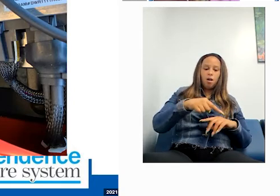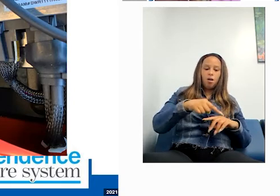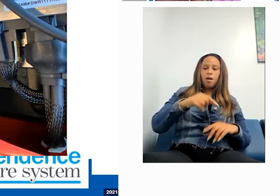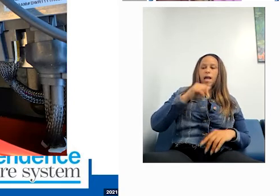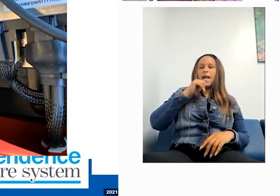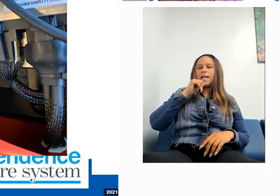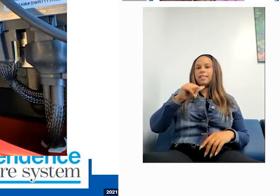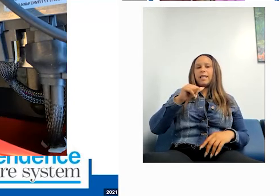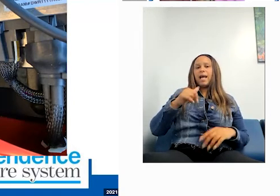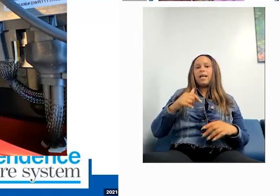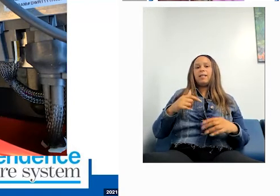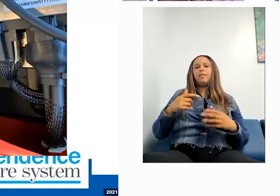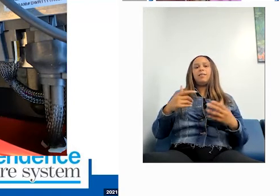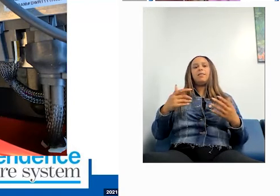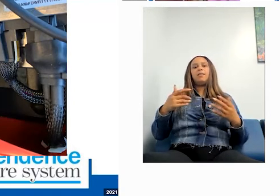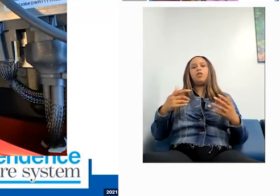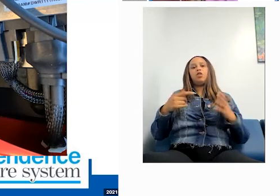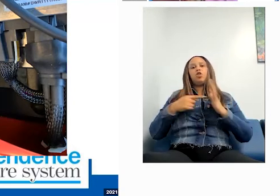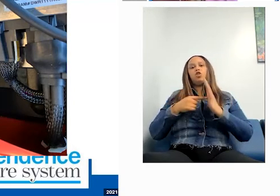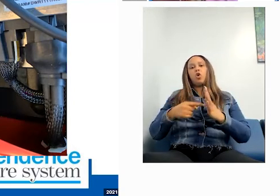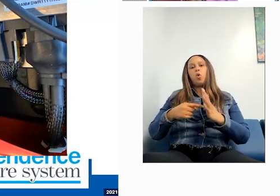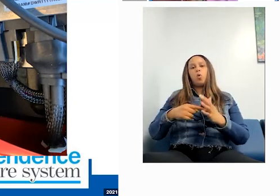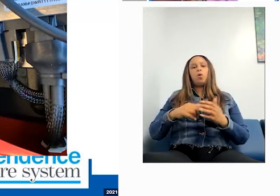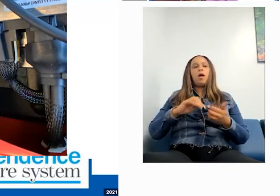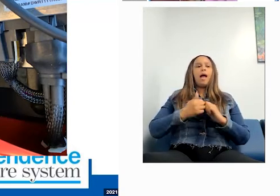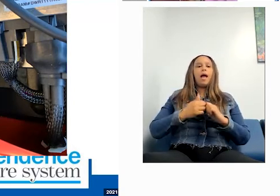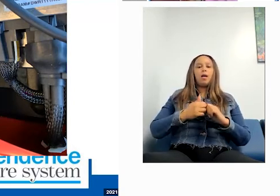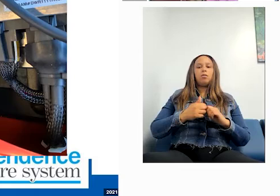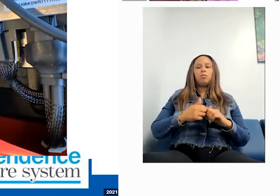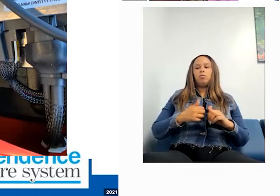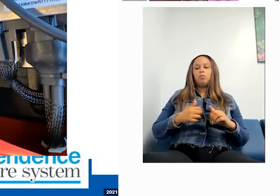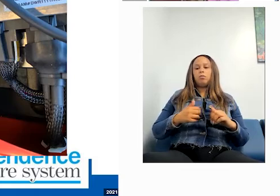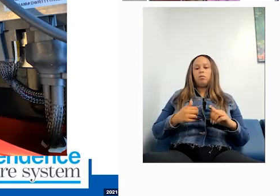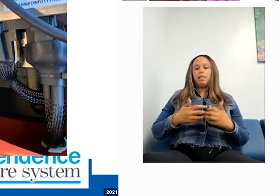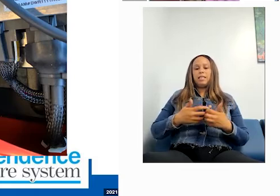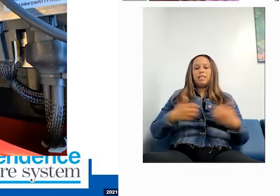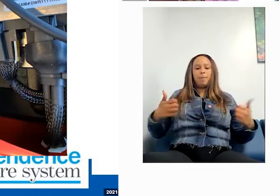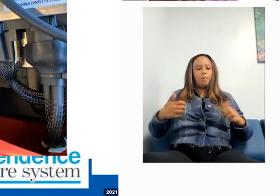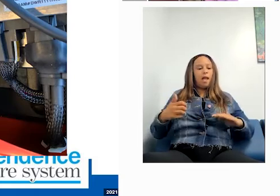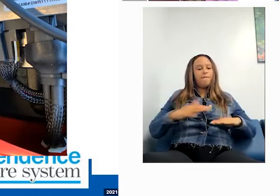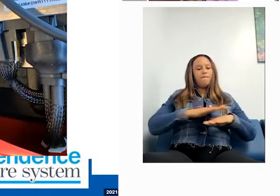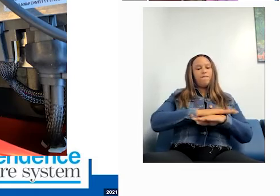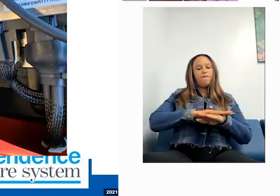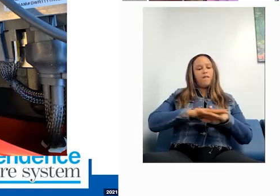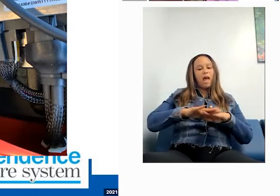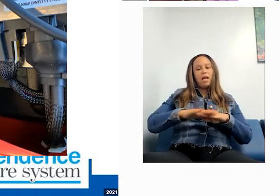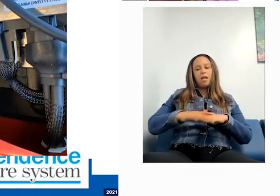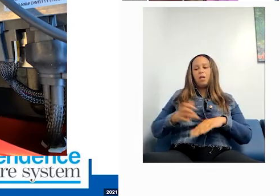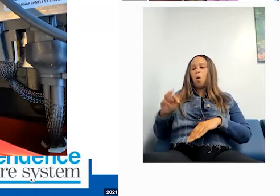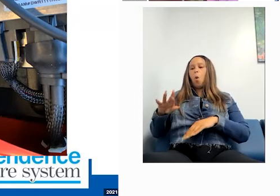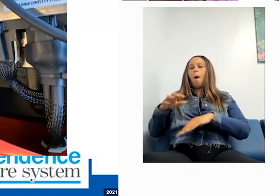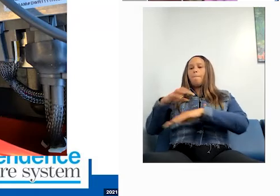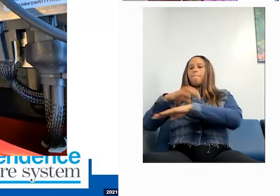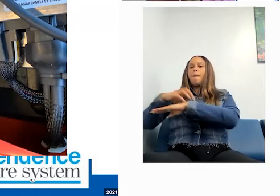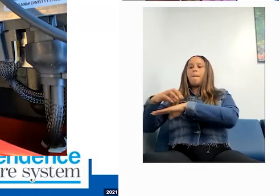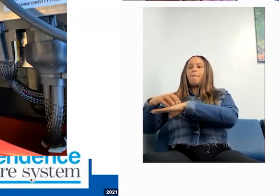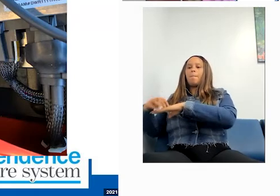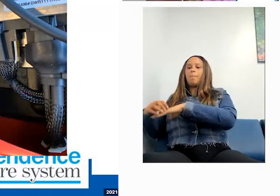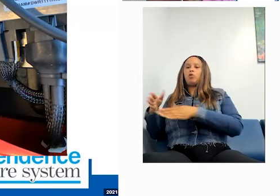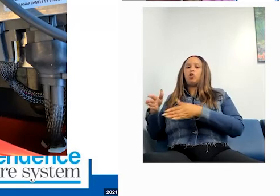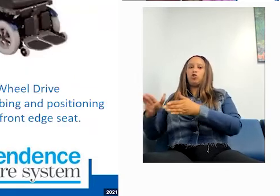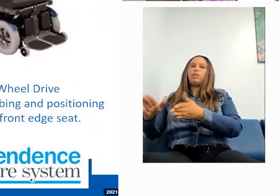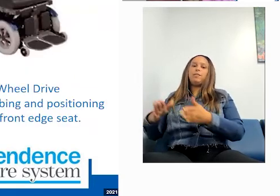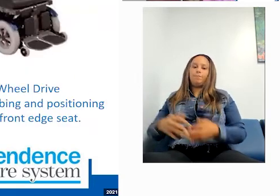road. So generally, group 2 power chairs are not offering the user suspension in the